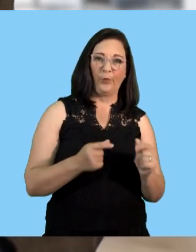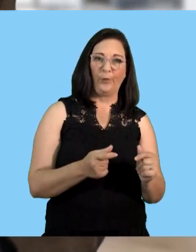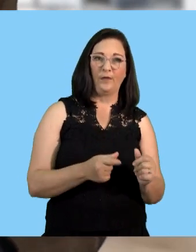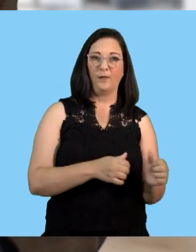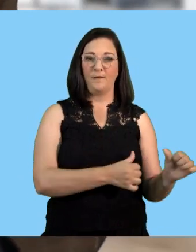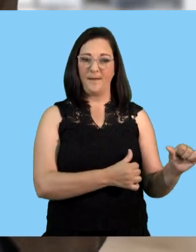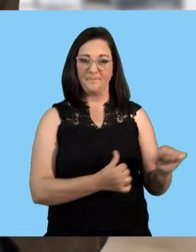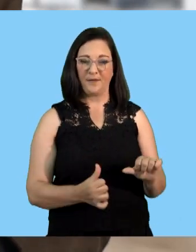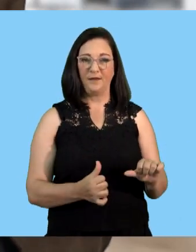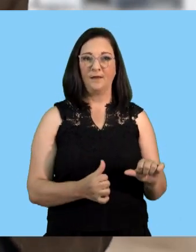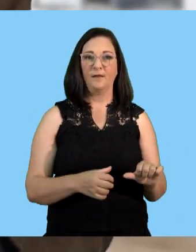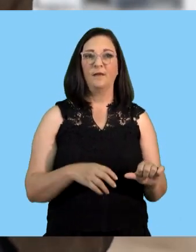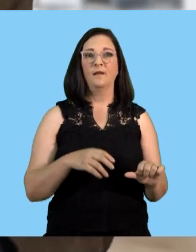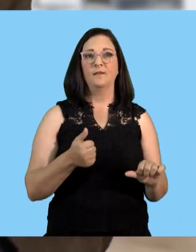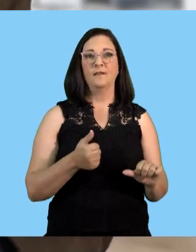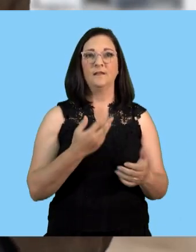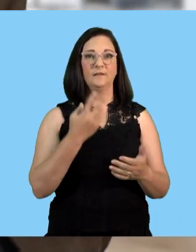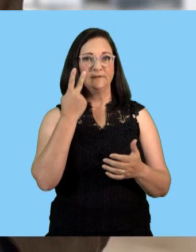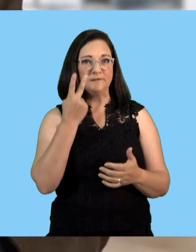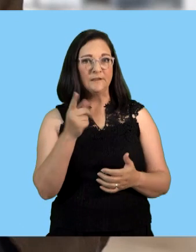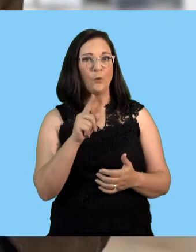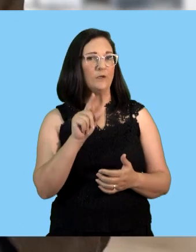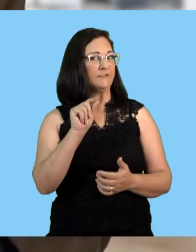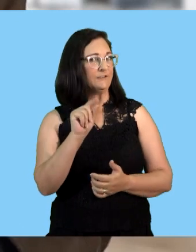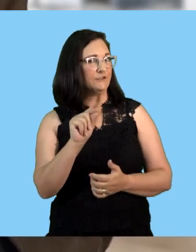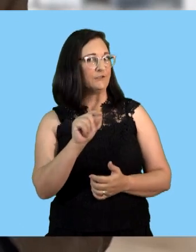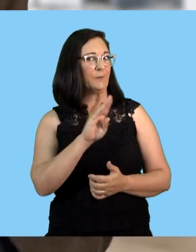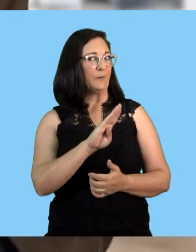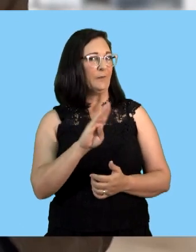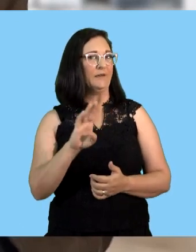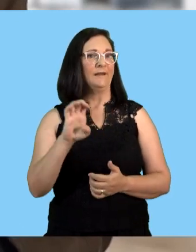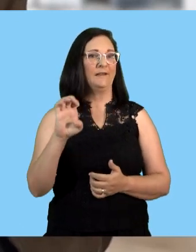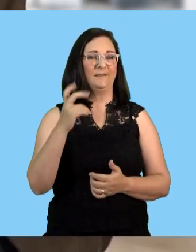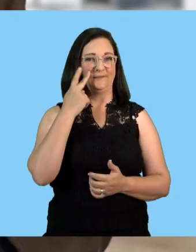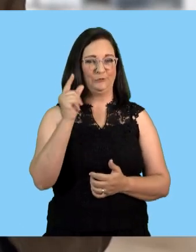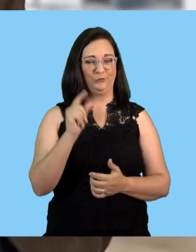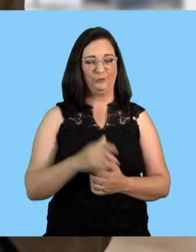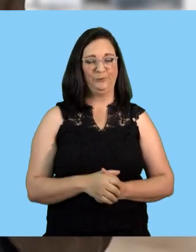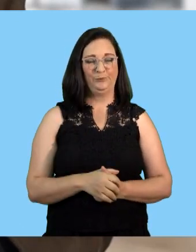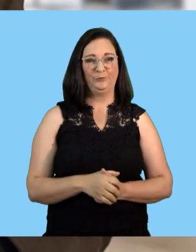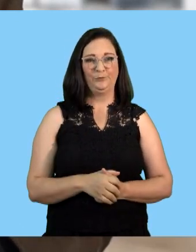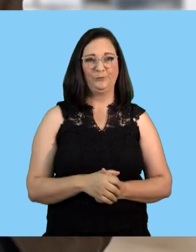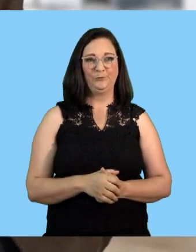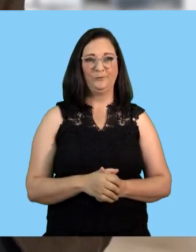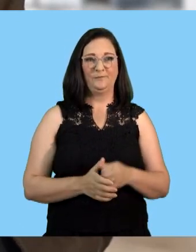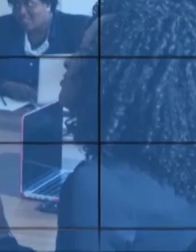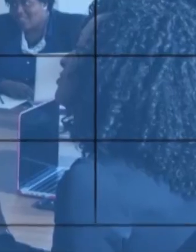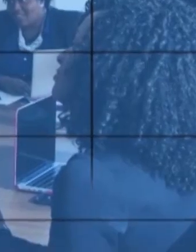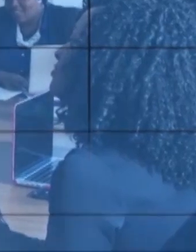and then when we come back, we're going to start with our very interesting journey on the topic BBBEE. I'll see you just now.